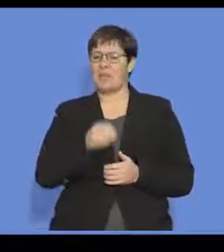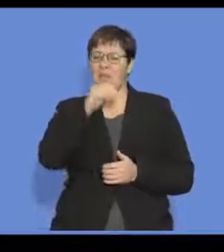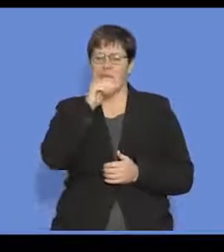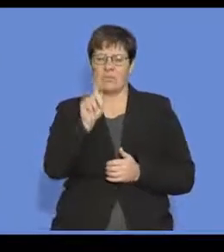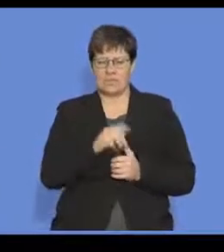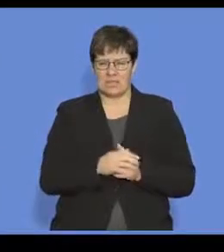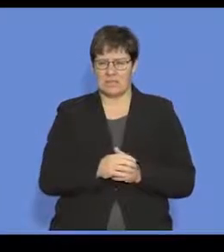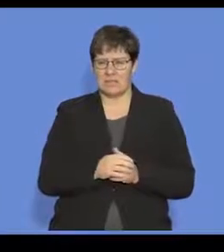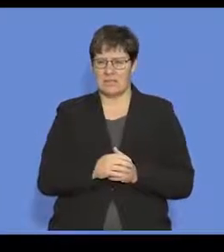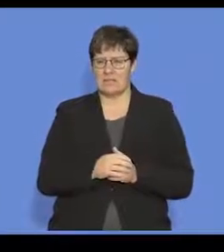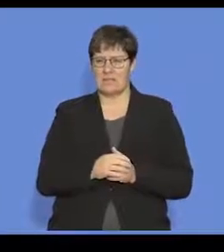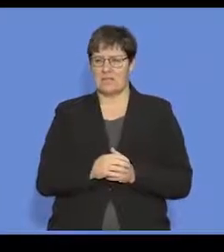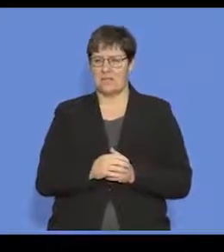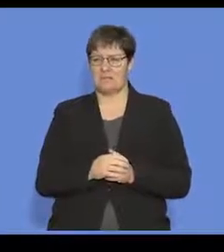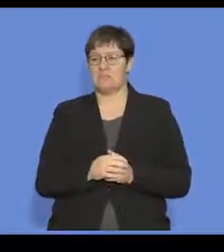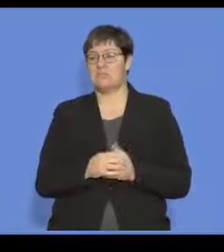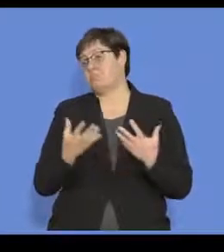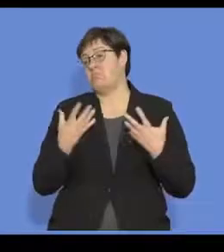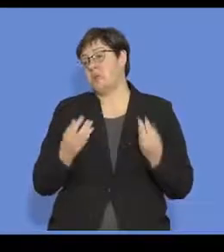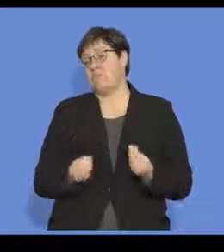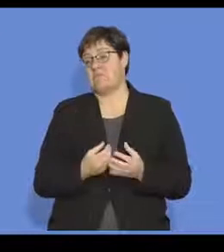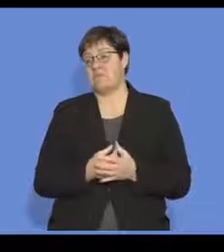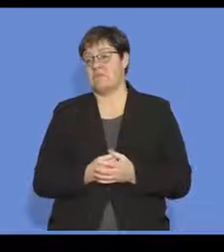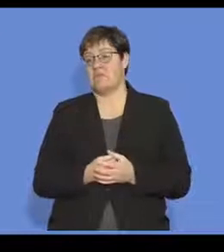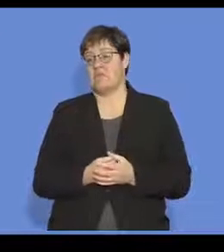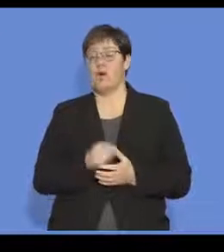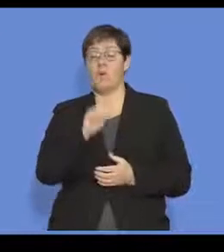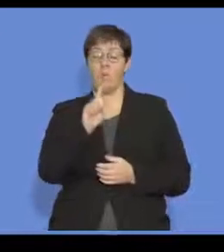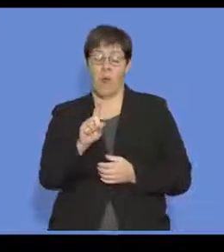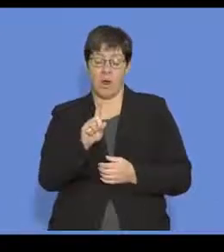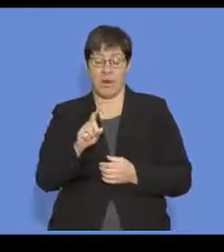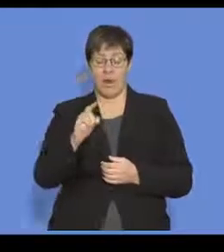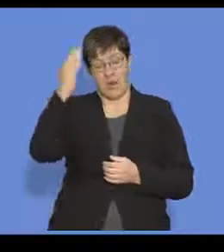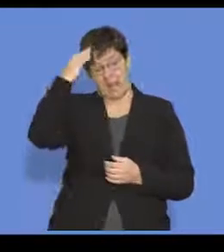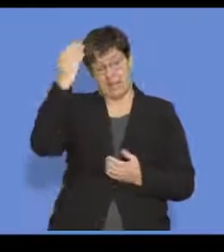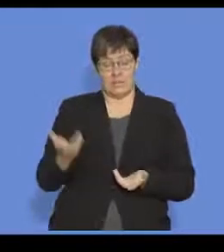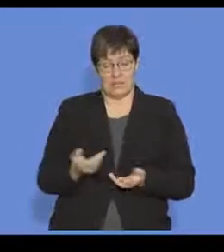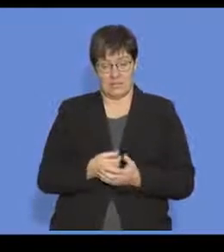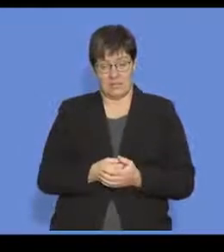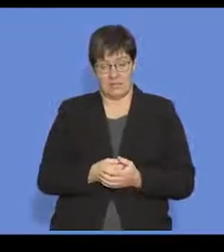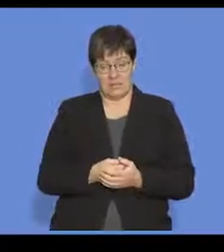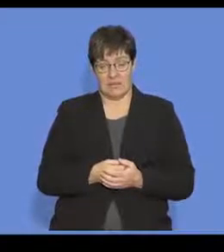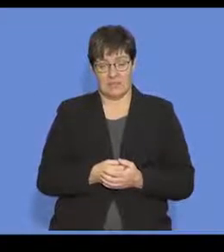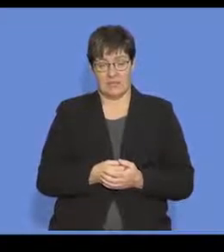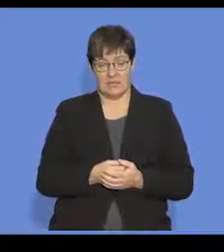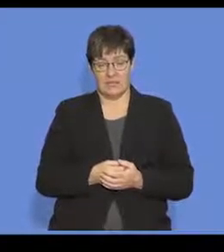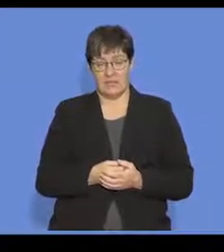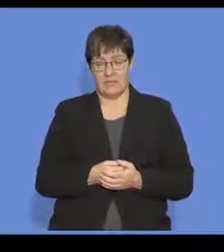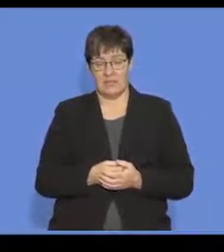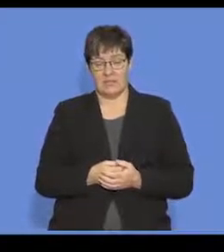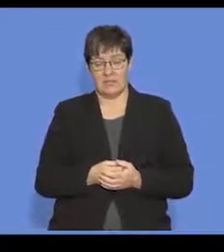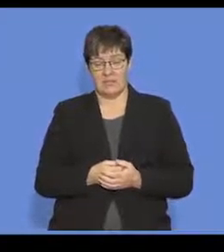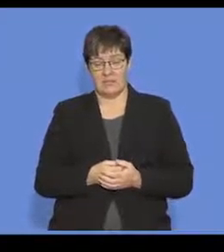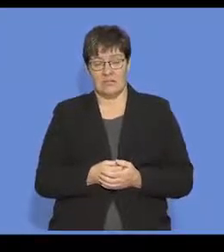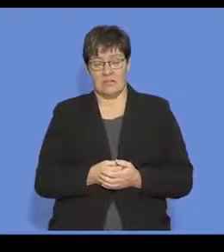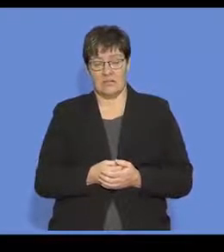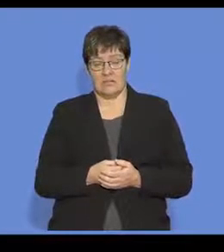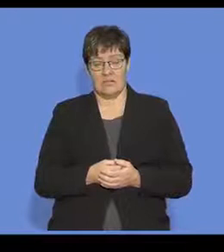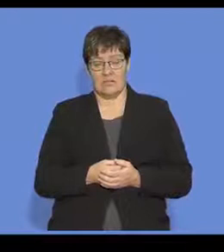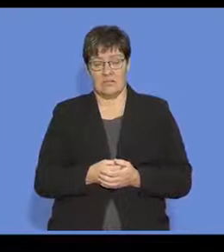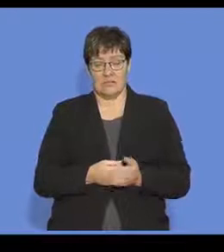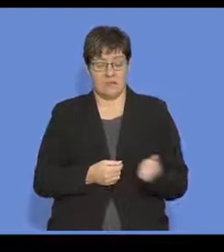So what does this mean? We could have 1 and head when we roll the